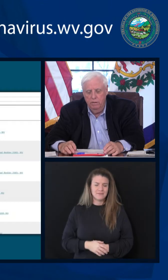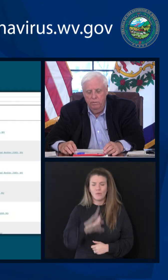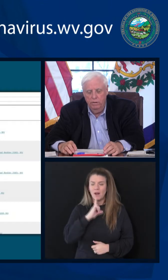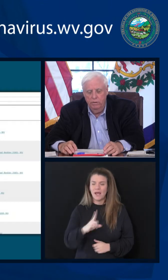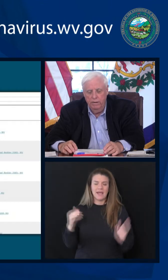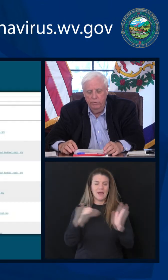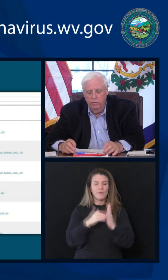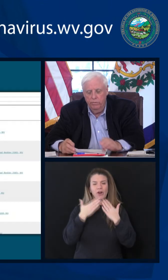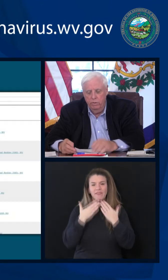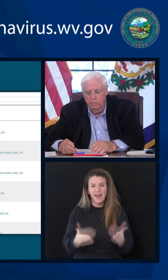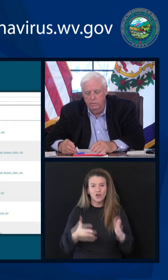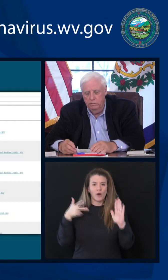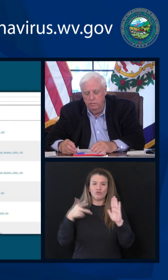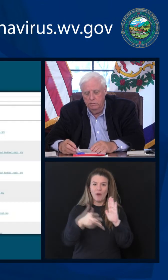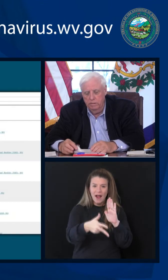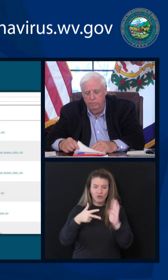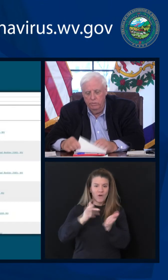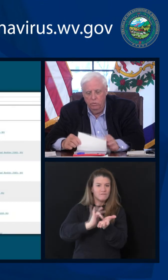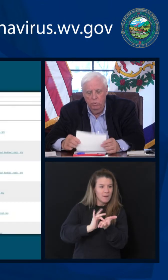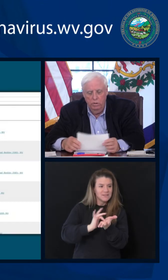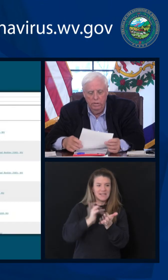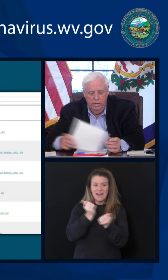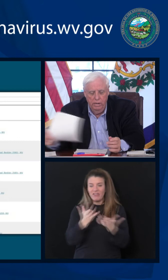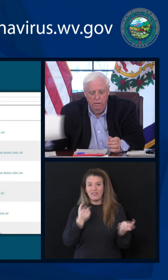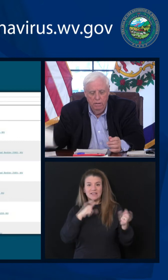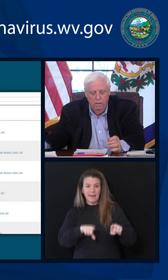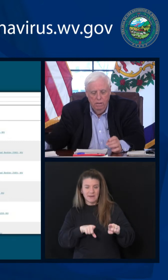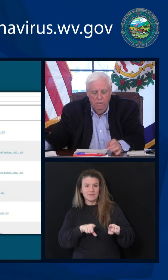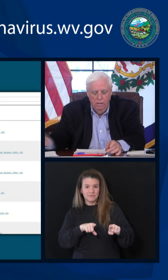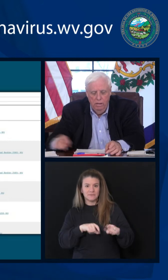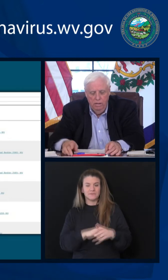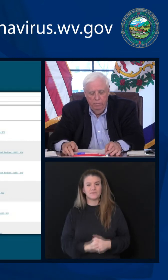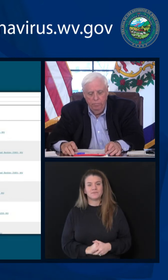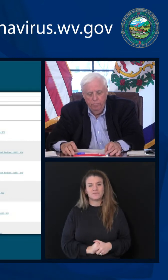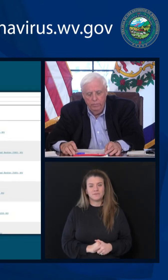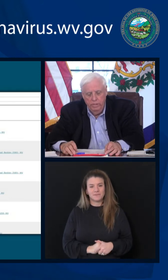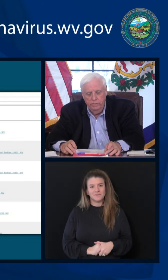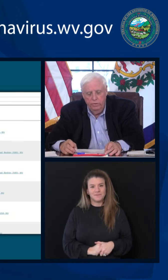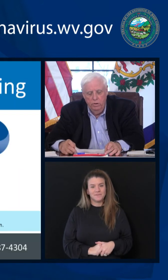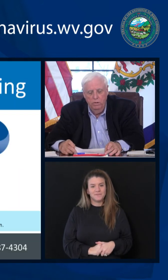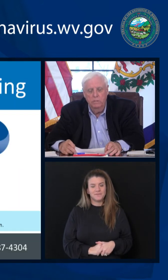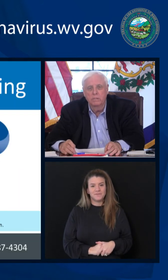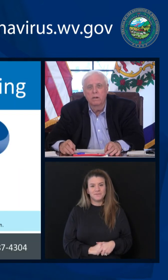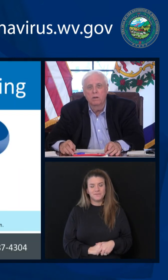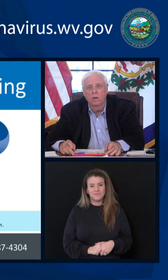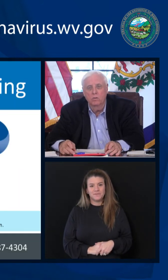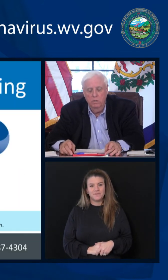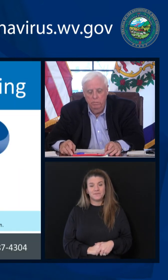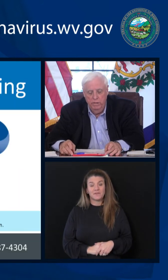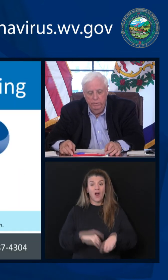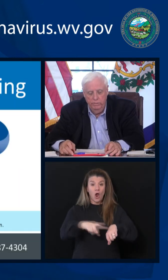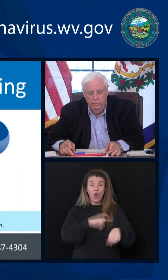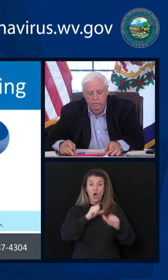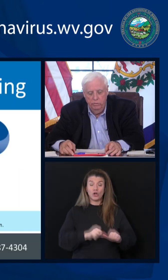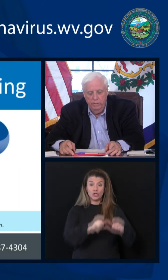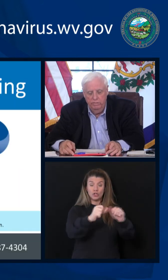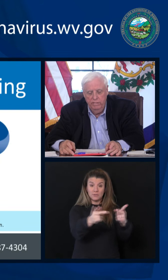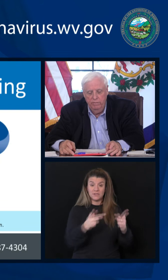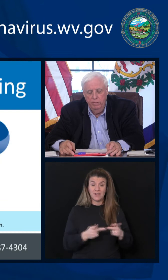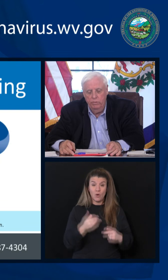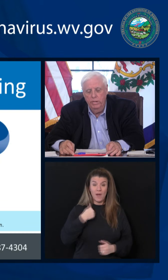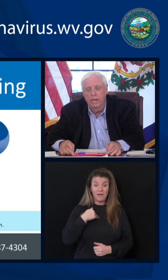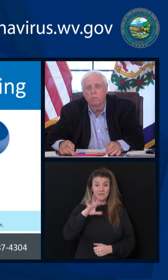to all of our drive-through pharmacies and the stuff that's going on there. As far as our long-term care facilities, we